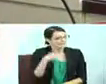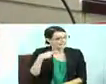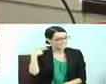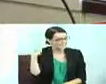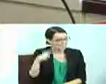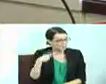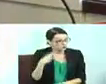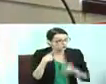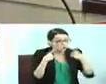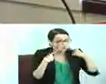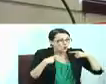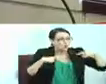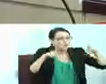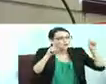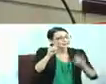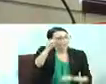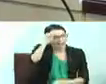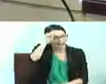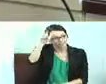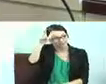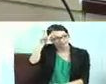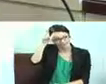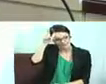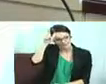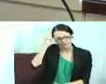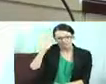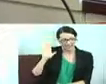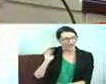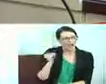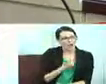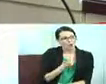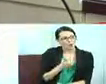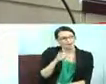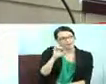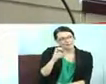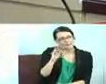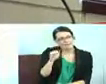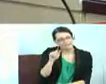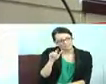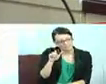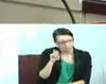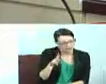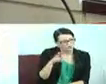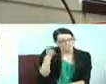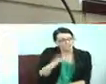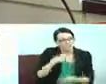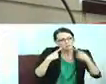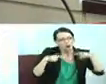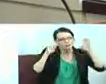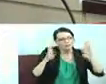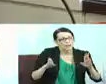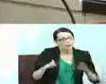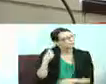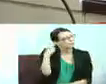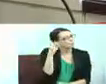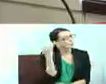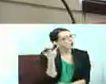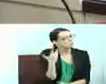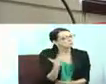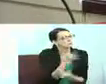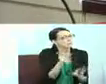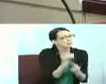proclaims Abraham Lincoln as our Emancipator Proclamator for the freeing of slavery